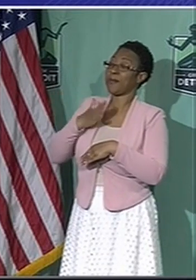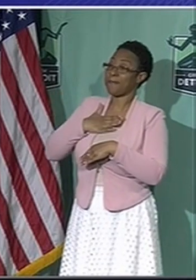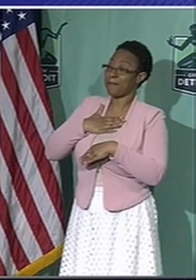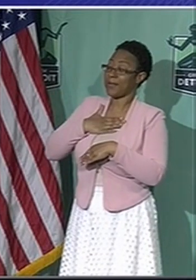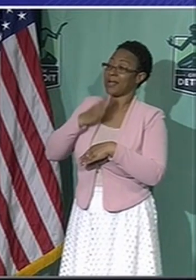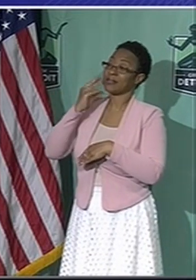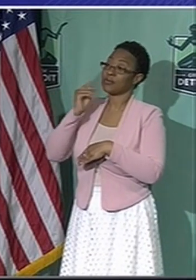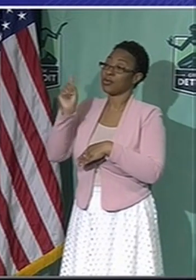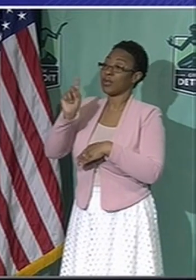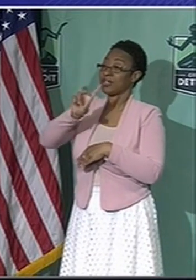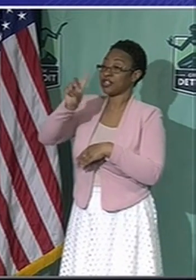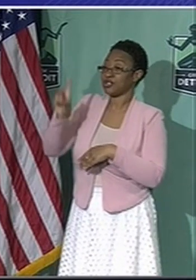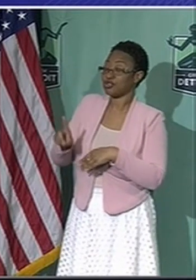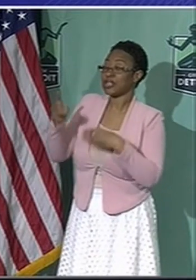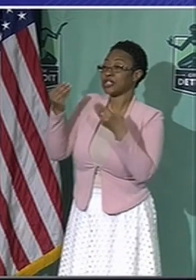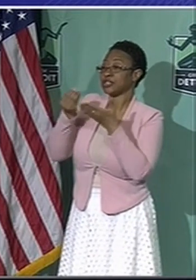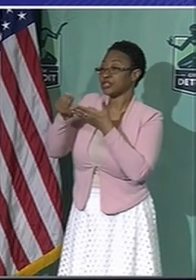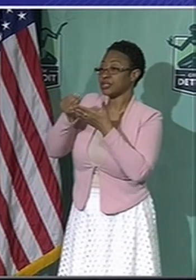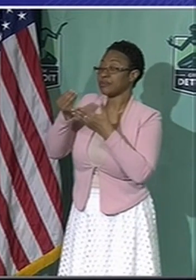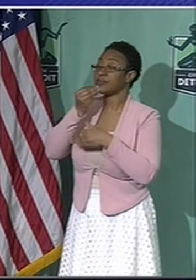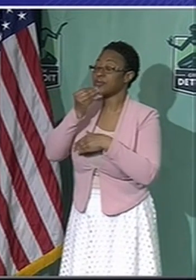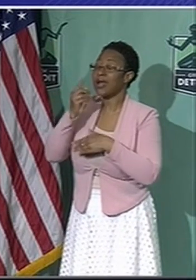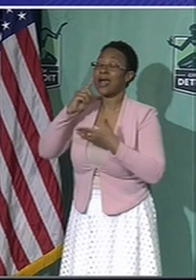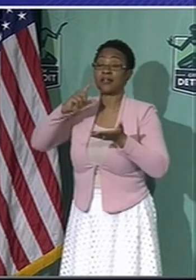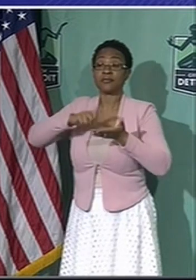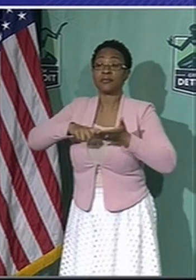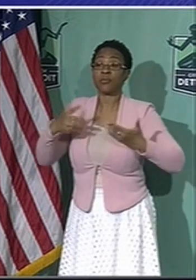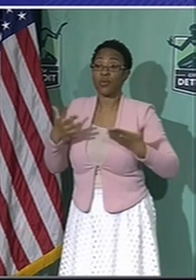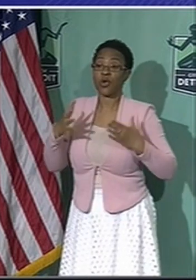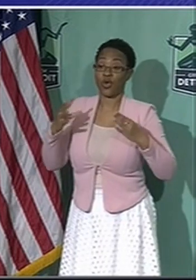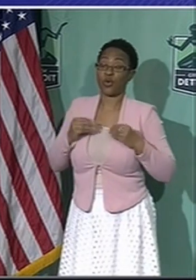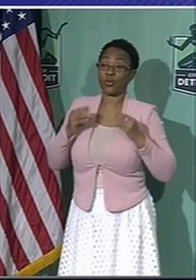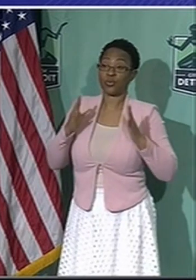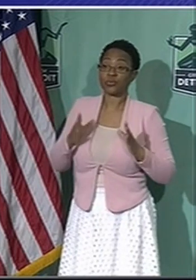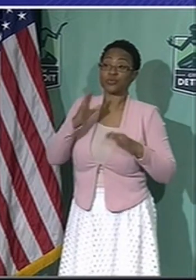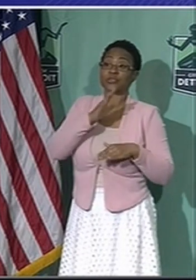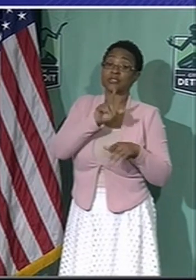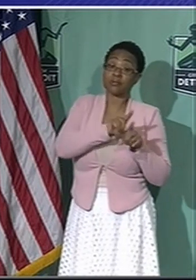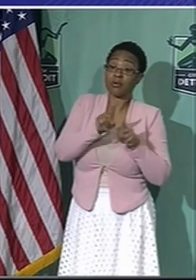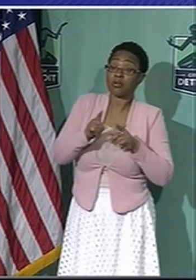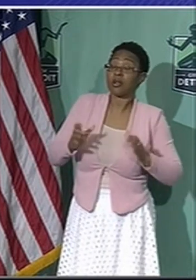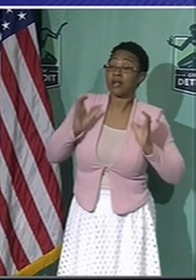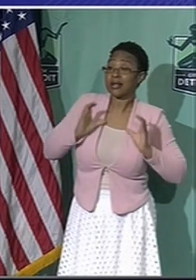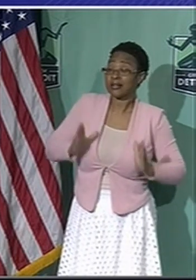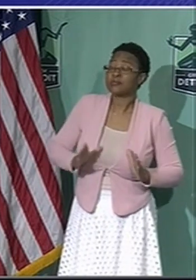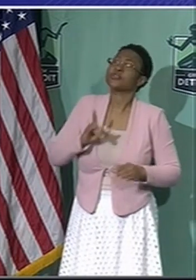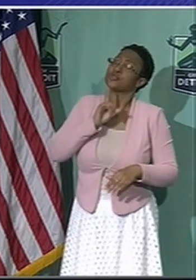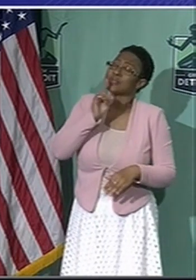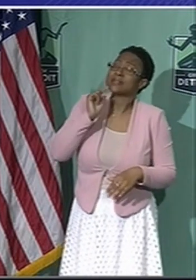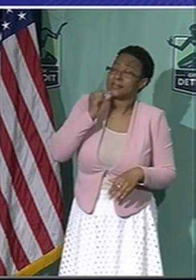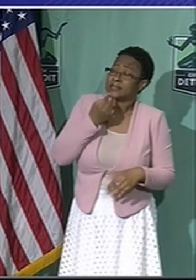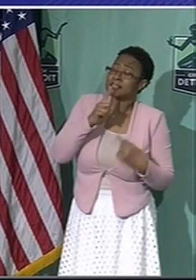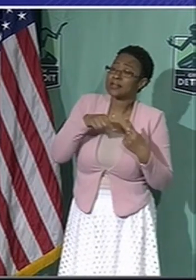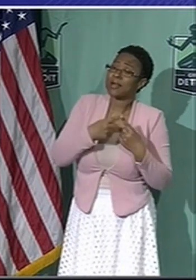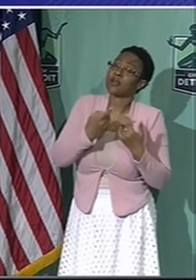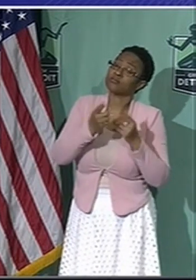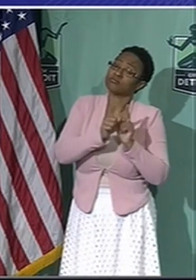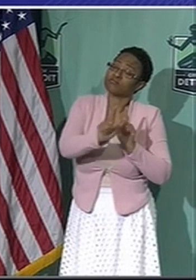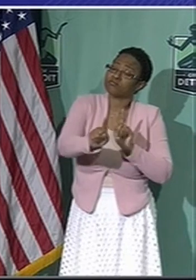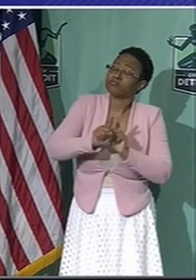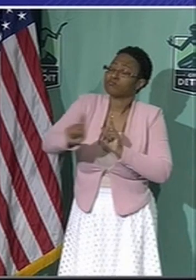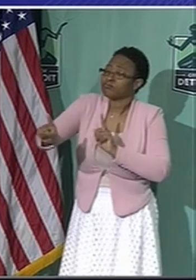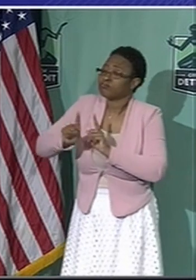Detroit stores, and what I've noticed is that owners and as well as customers are taking this extremely seriously, and they have